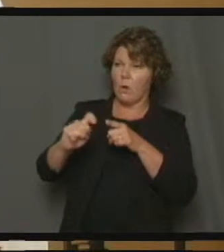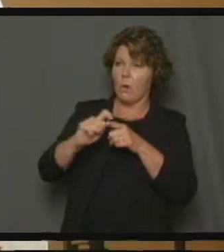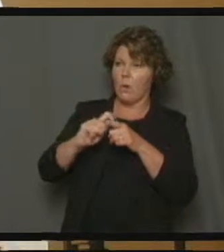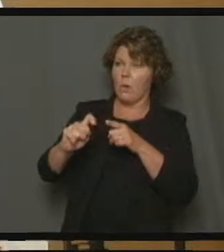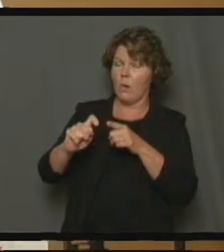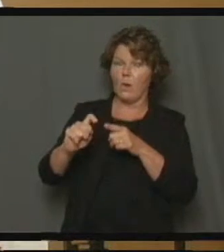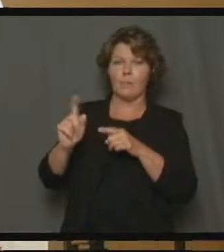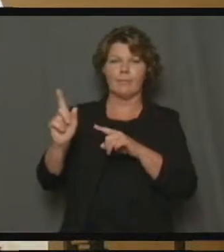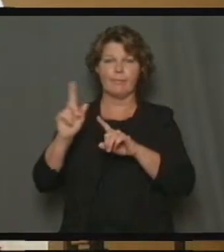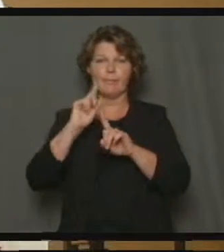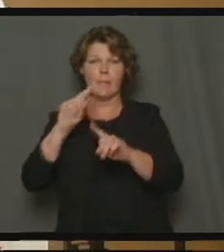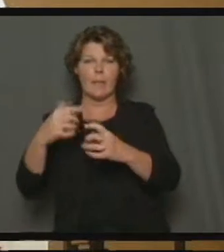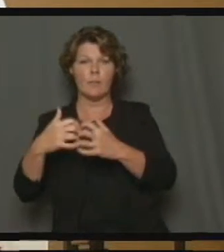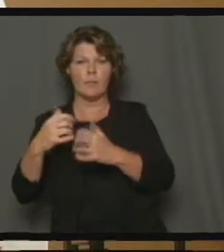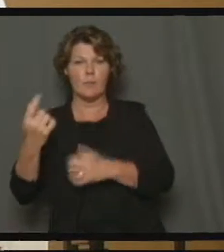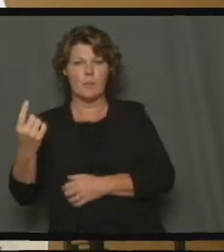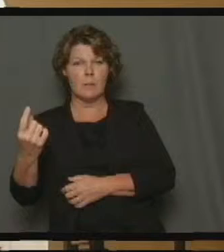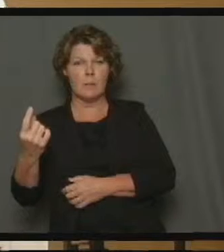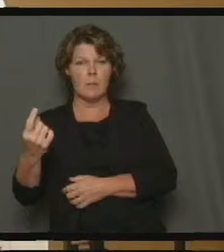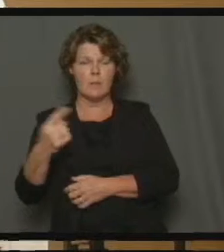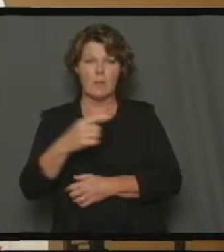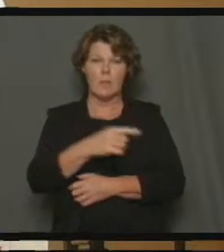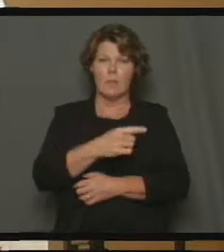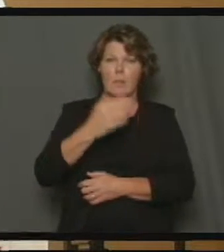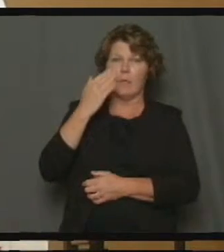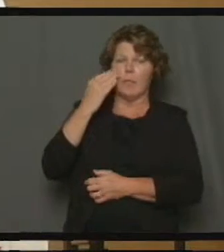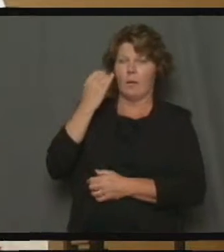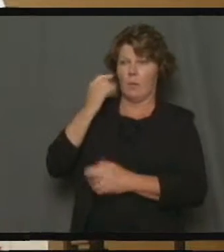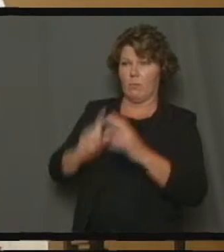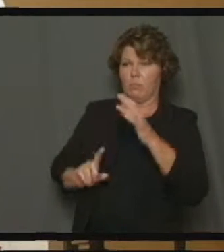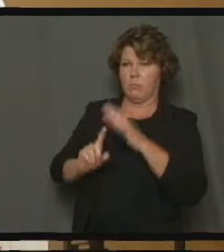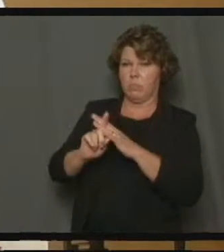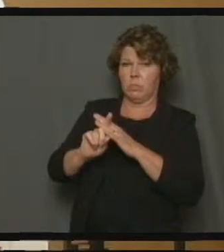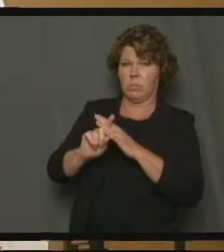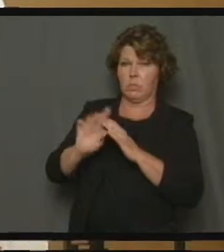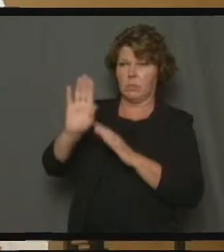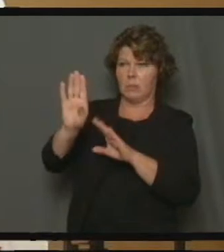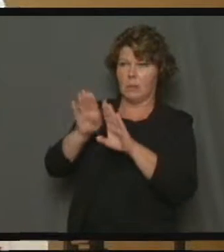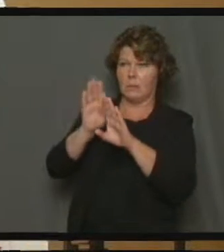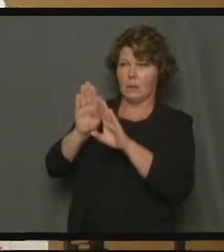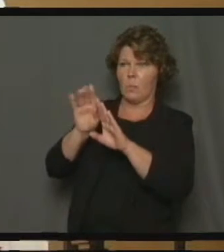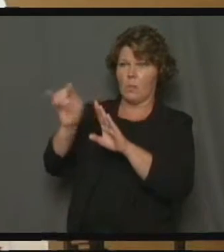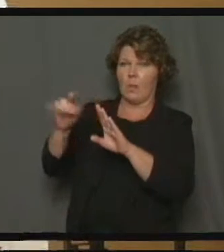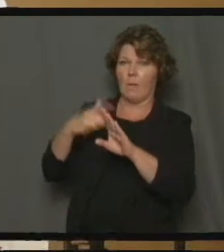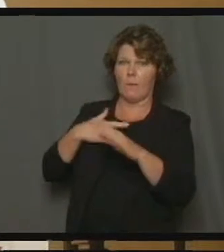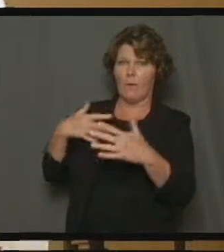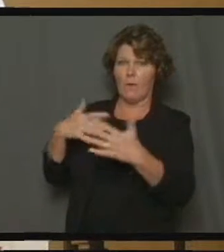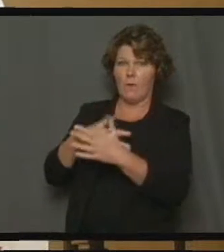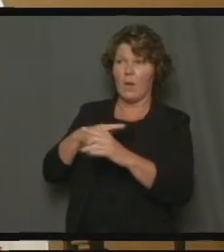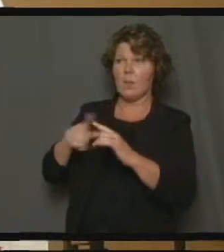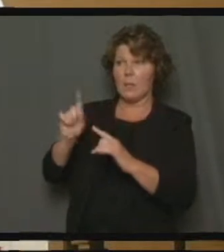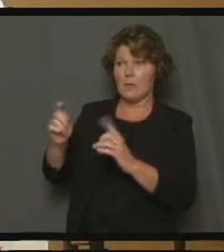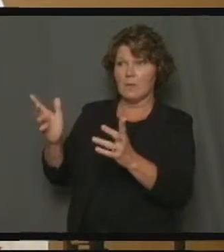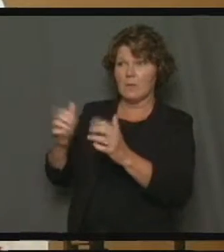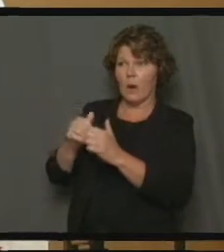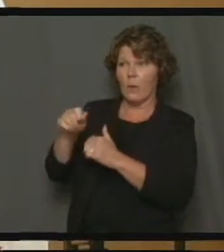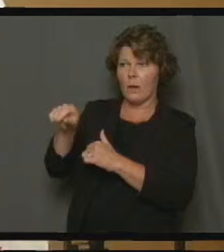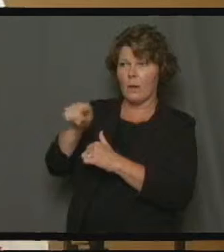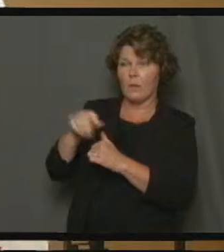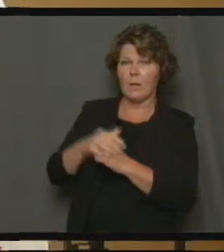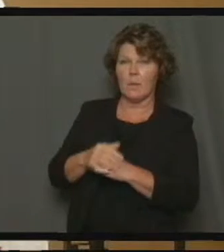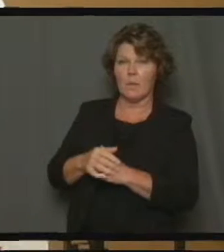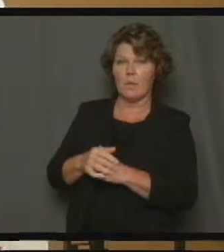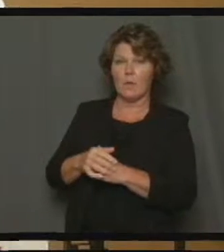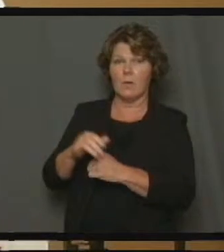their answering machine. He knew that his appearance at that hour would frighten them, but he needed to talk to them.